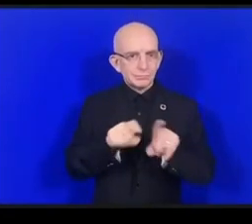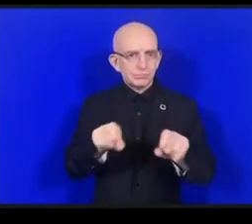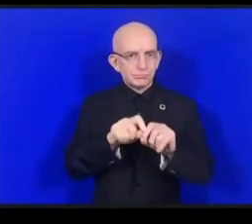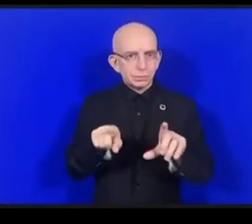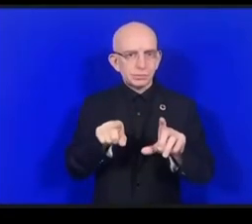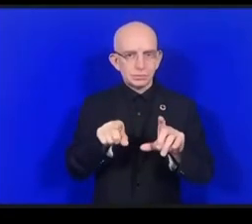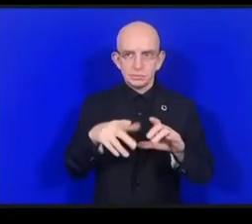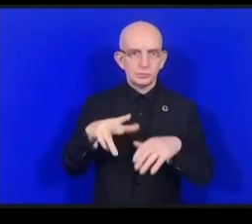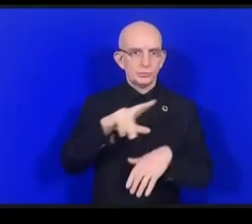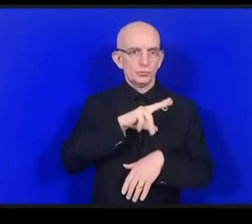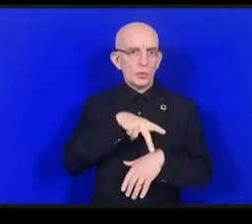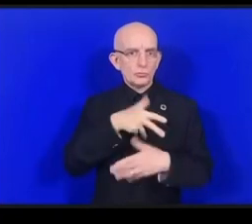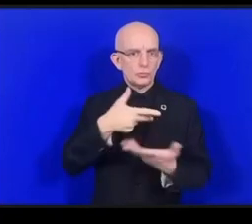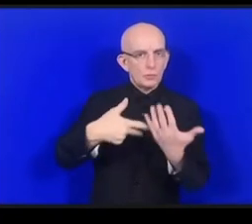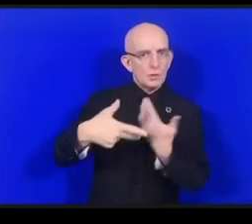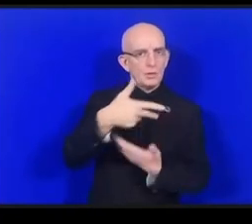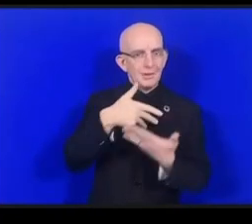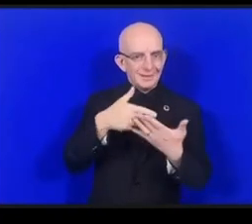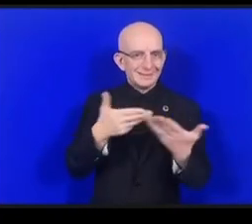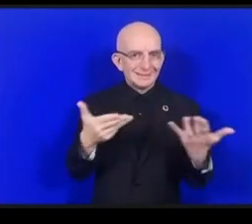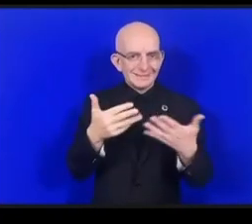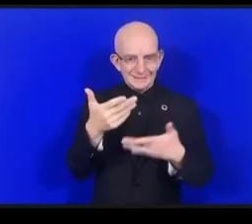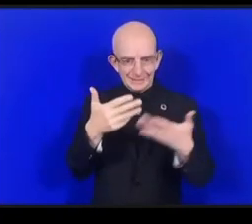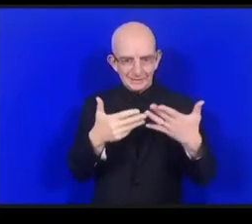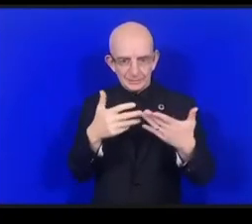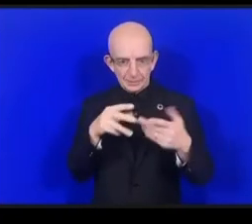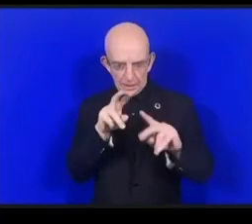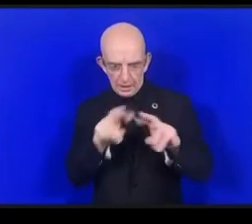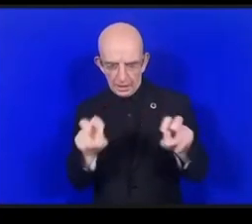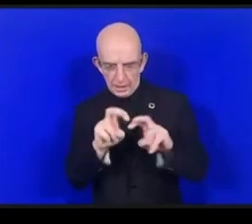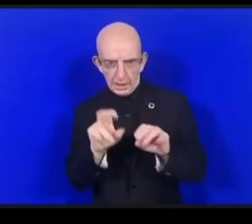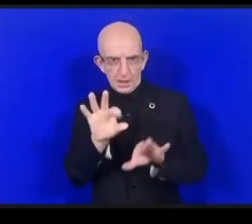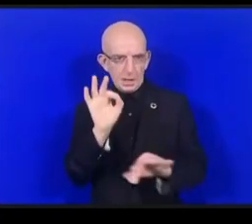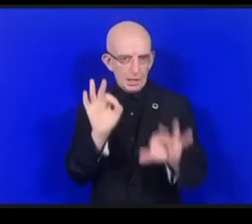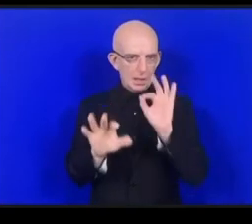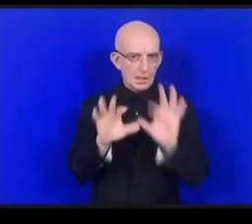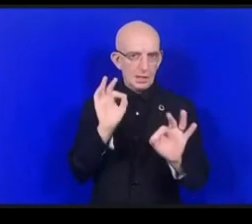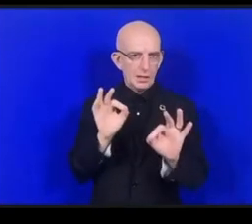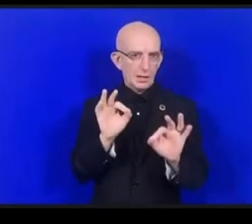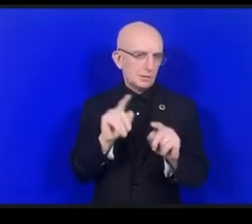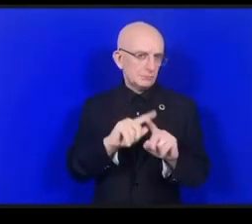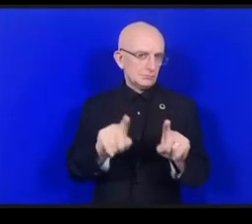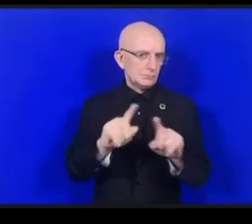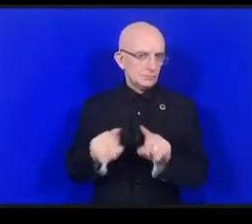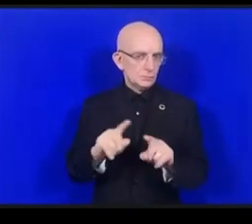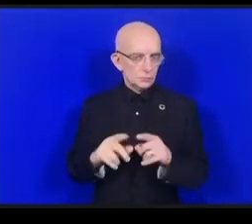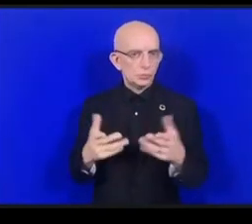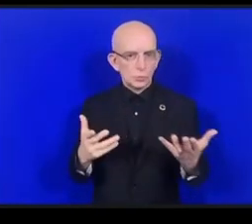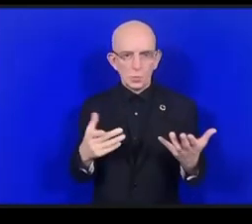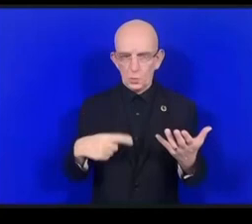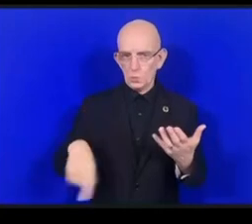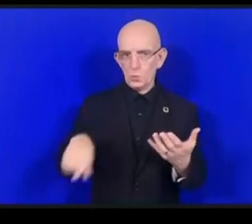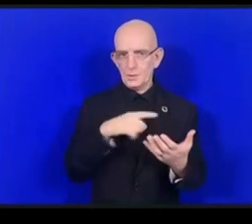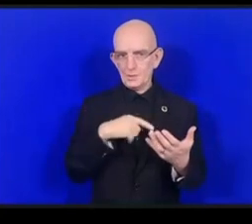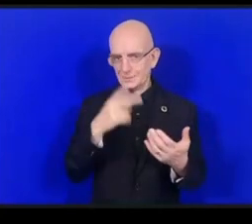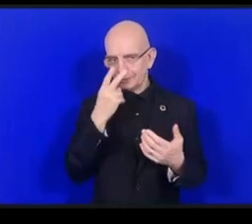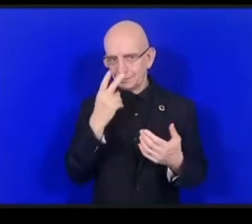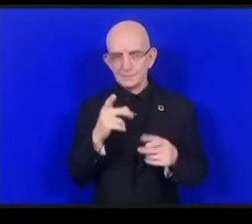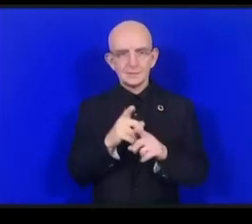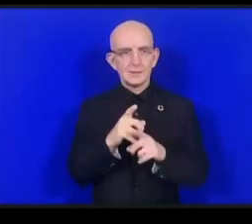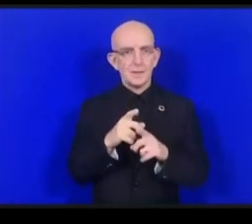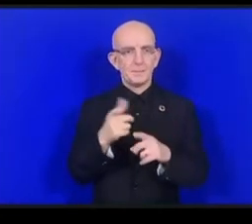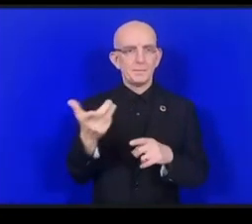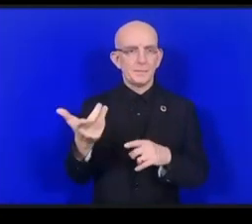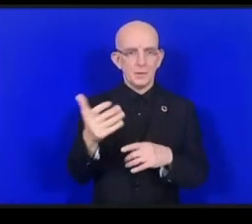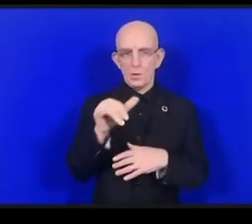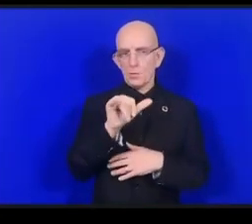So we have been, as a YCIG, we have been encouraged the young people